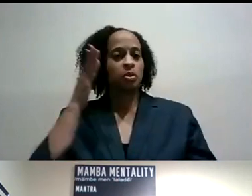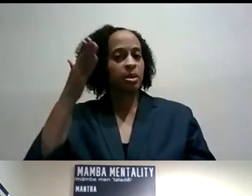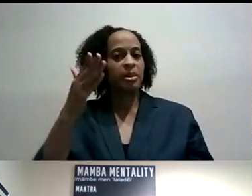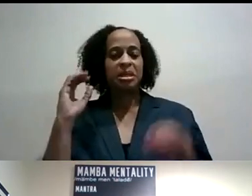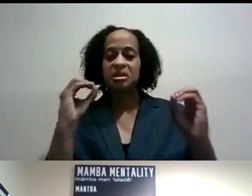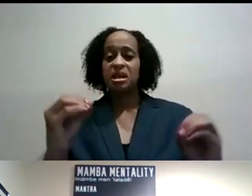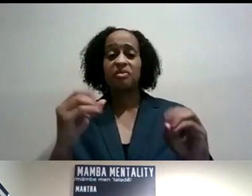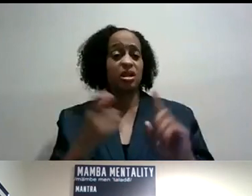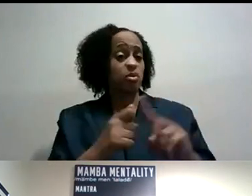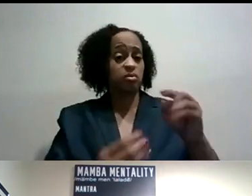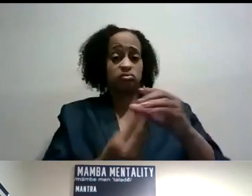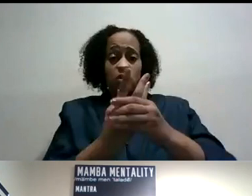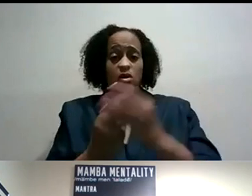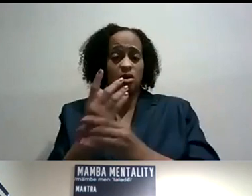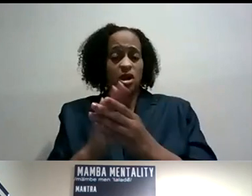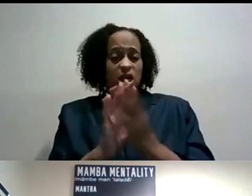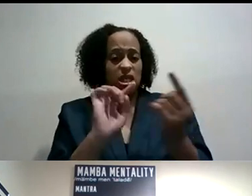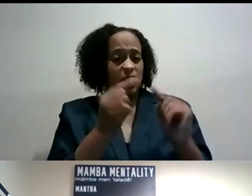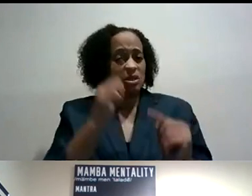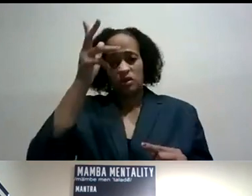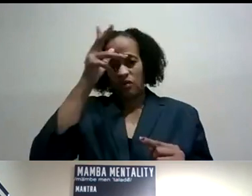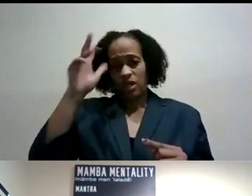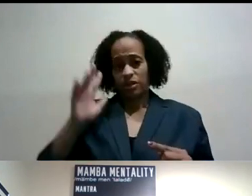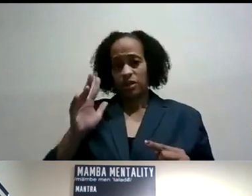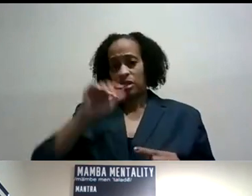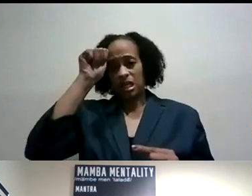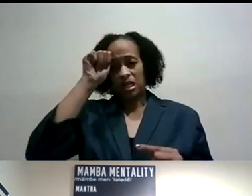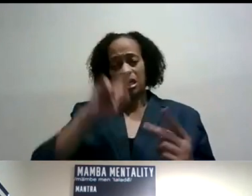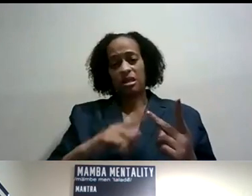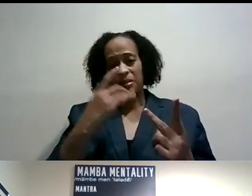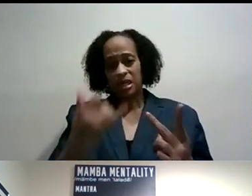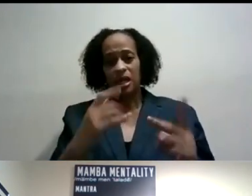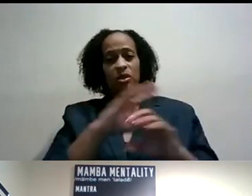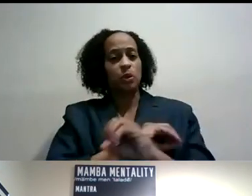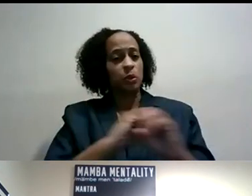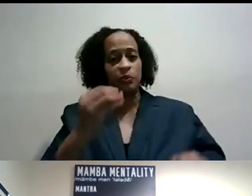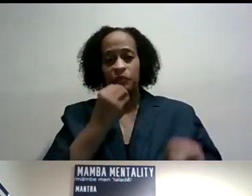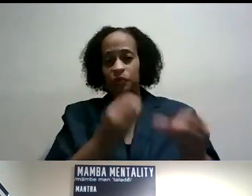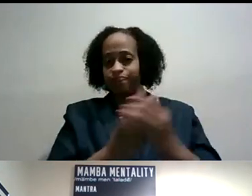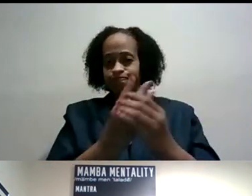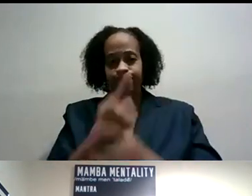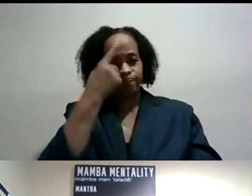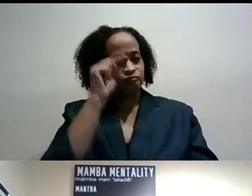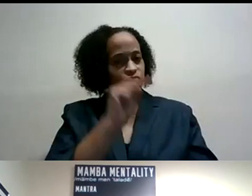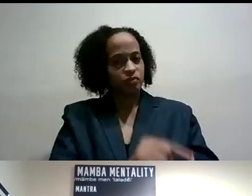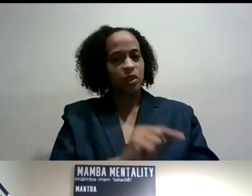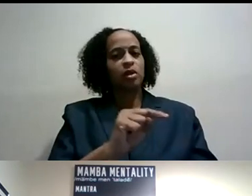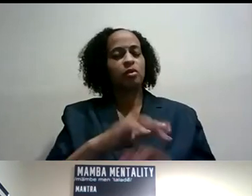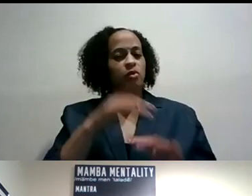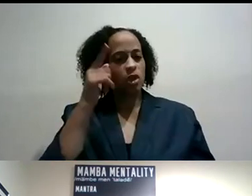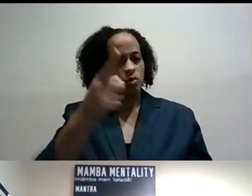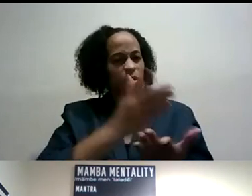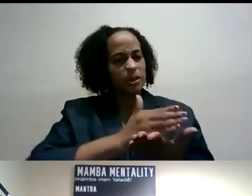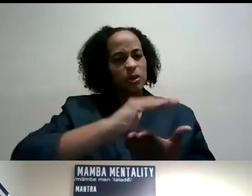Nothing will come out from the ground. Thorns and thistles for his father, but with food. And now no food is going to come. You will be driven from